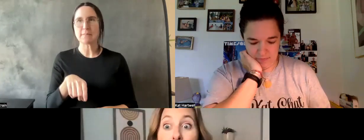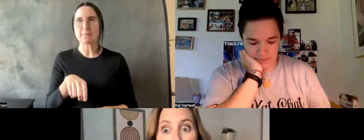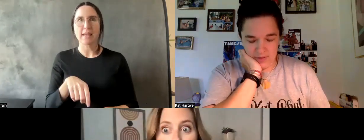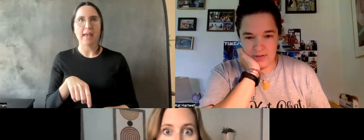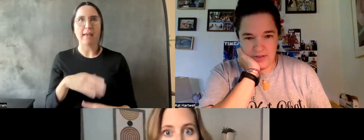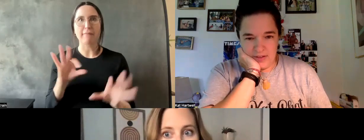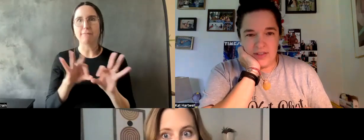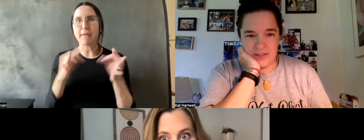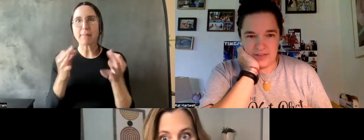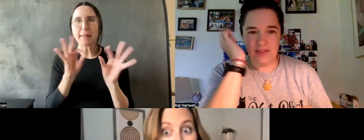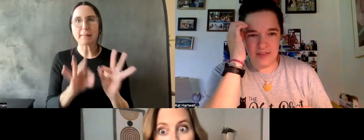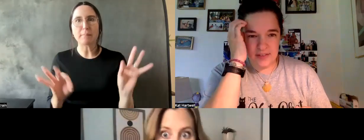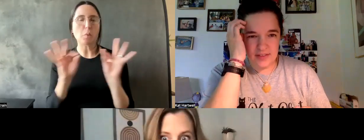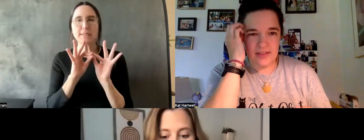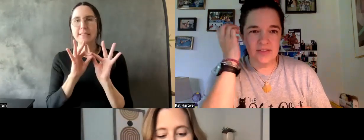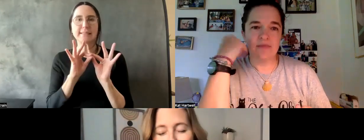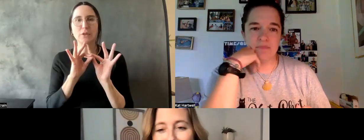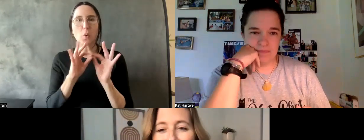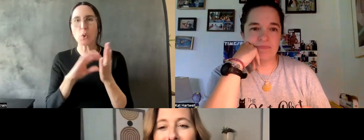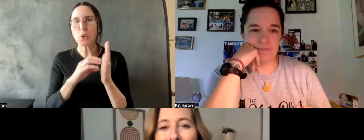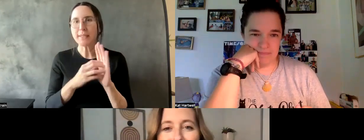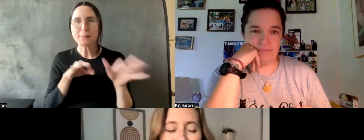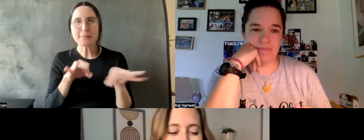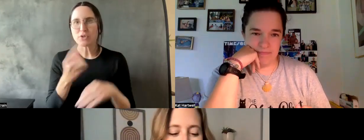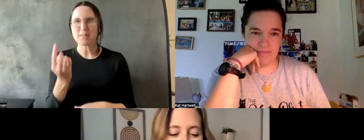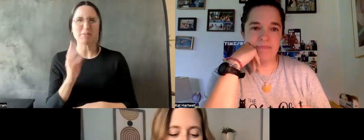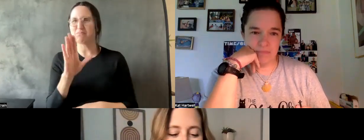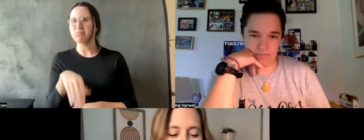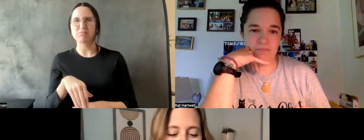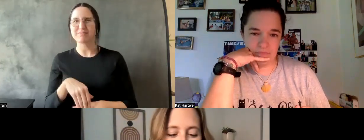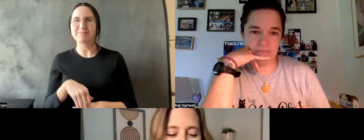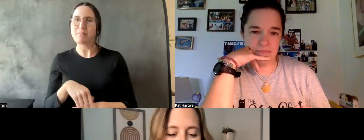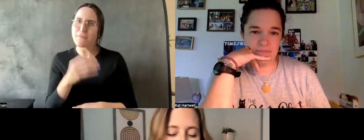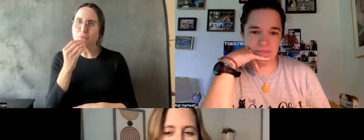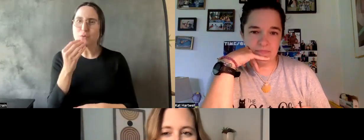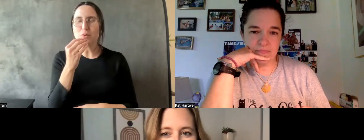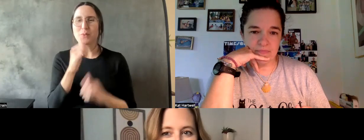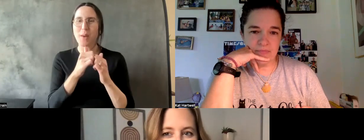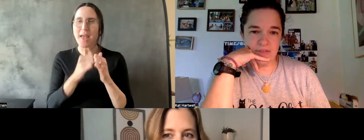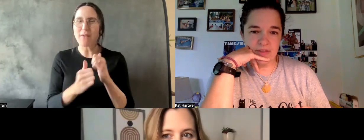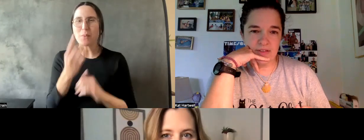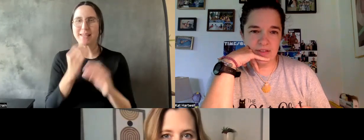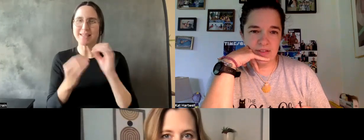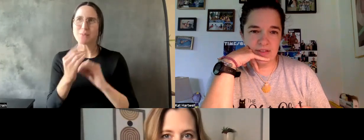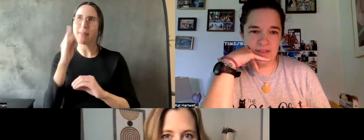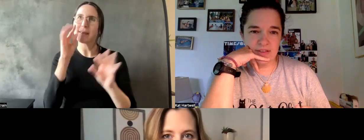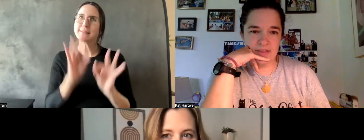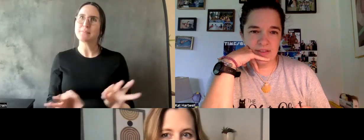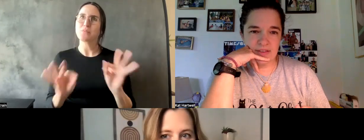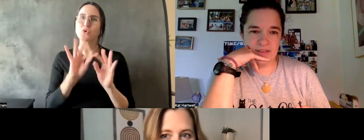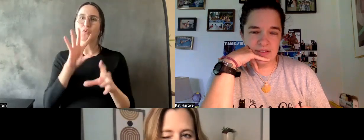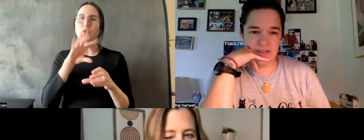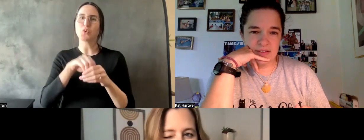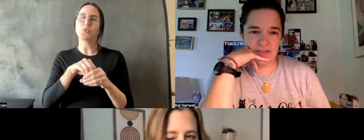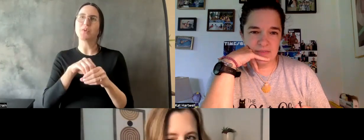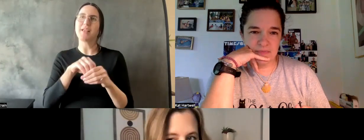all have food in common, right? We all eat. And I think it brings out a different side of that